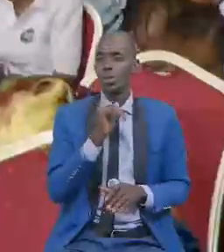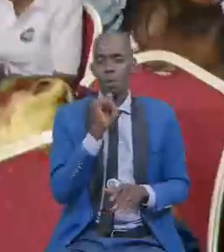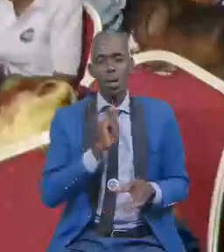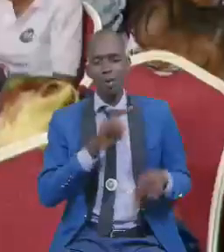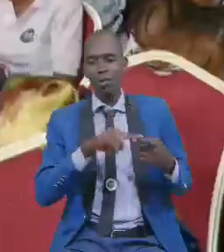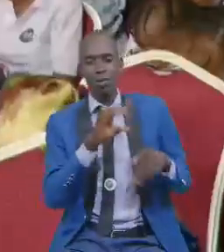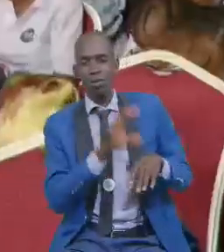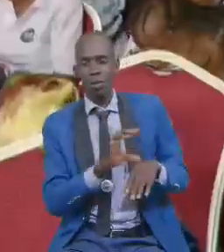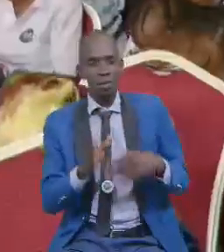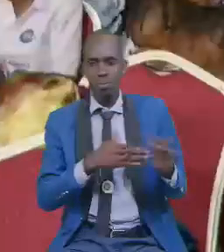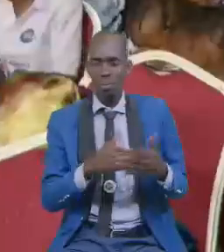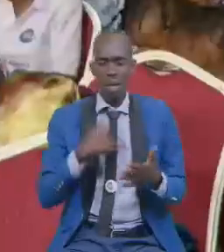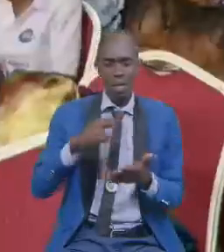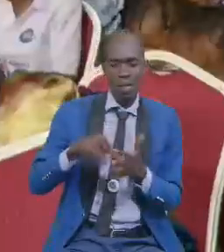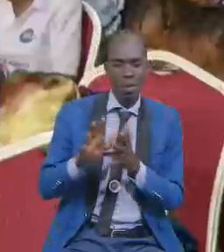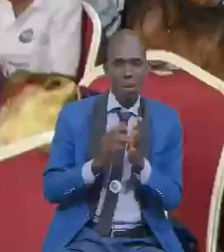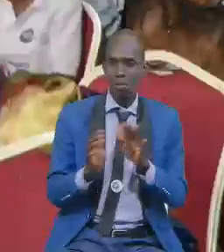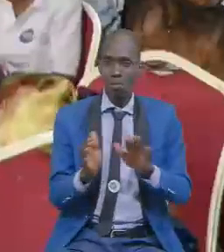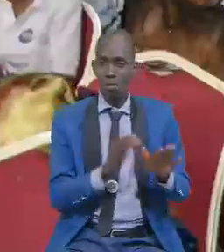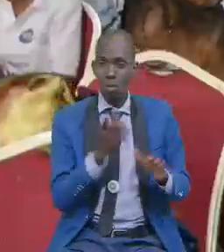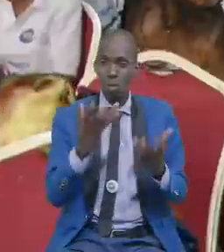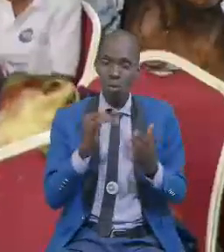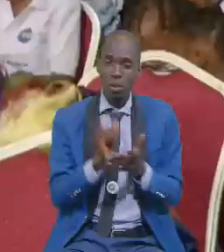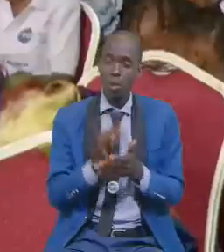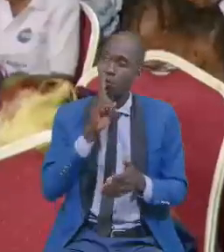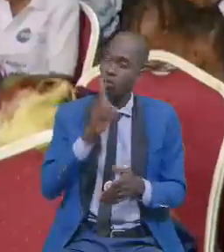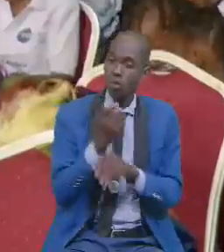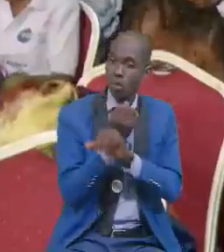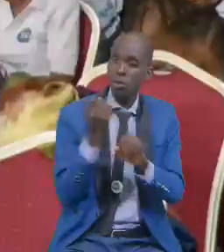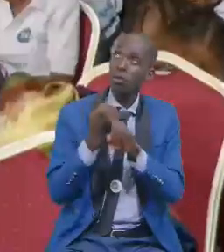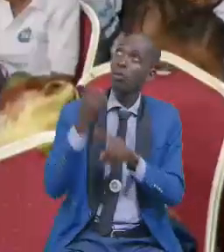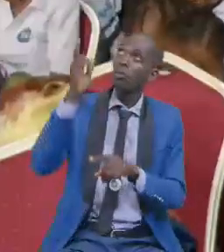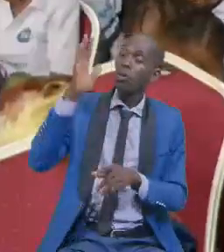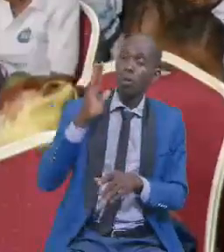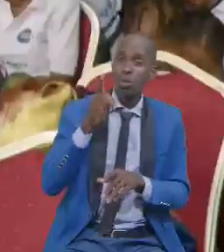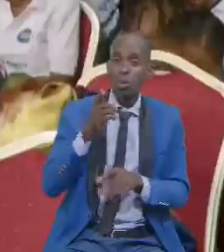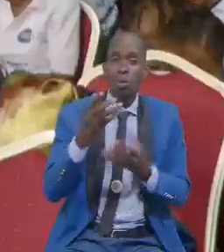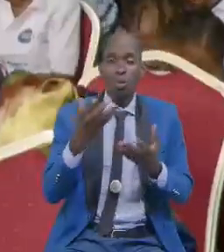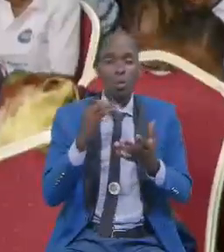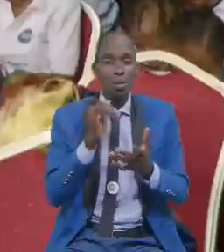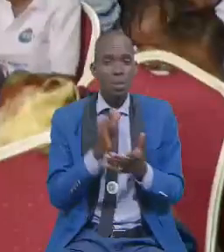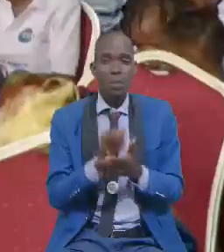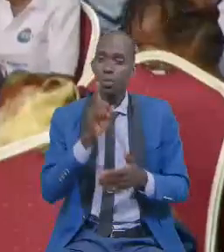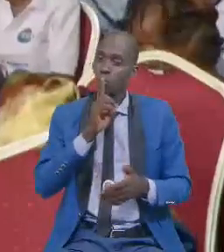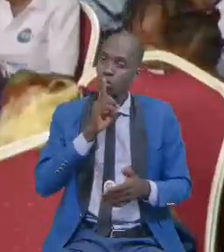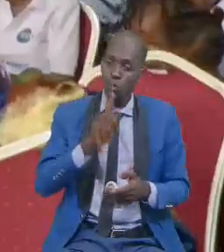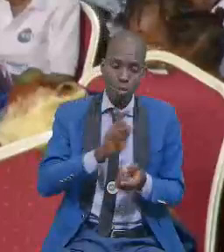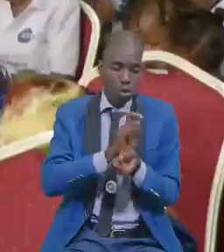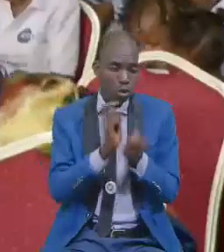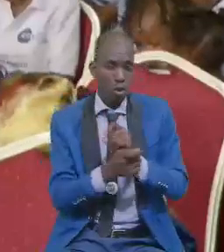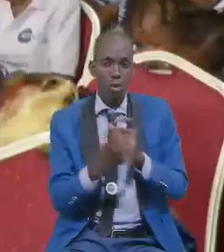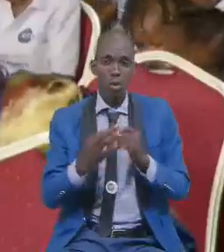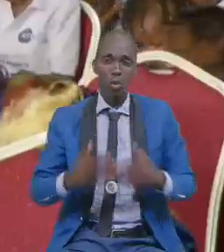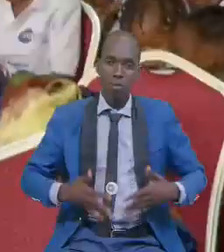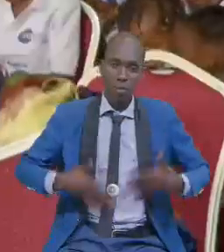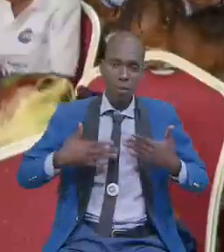genuine forgiveness from God. You want that genuine change of life, transformation of life